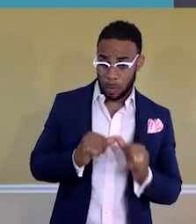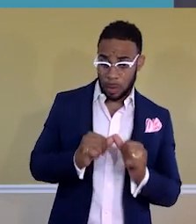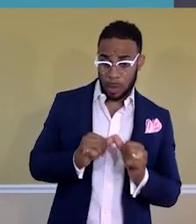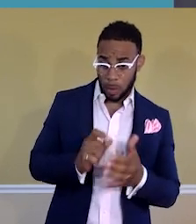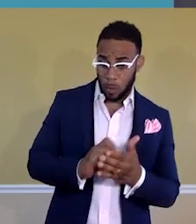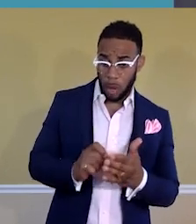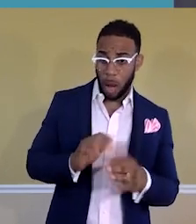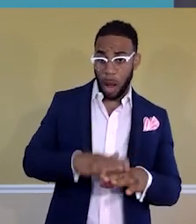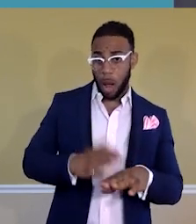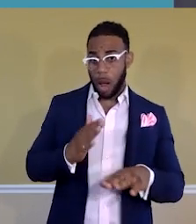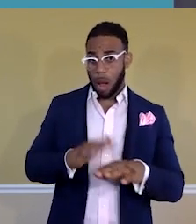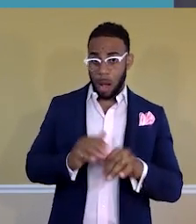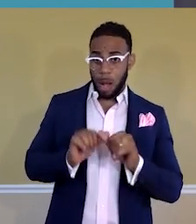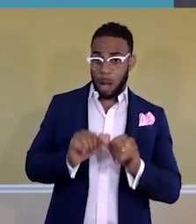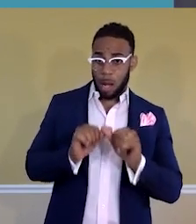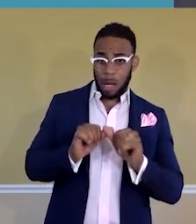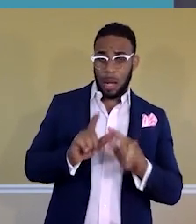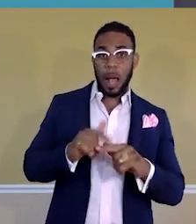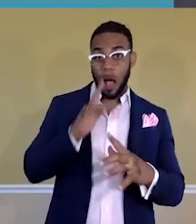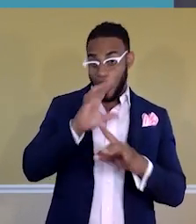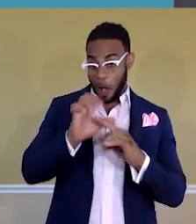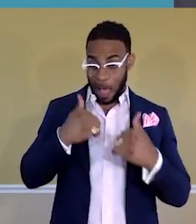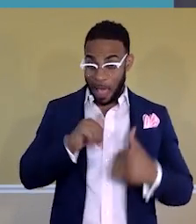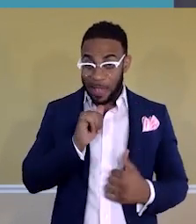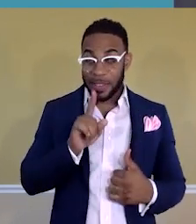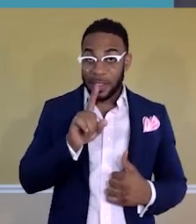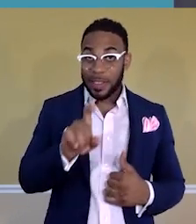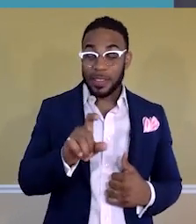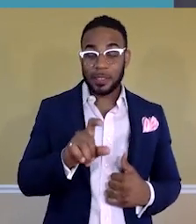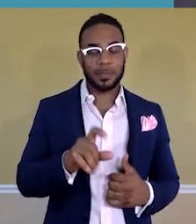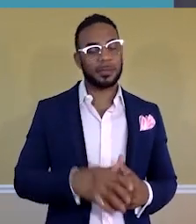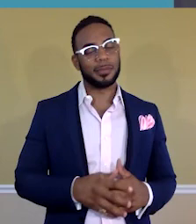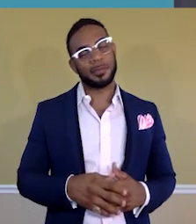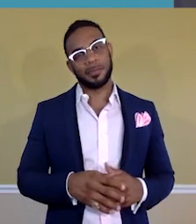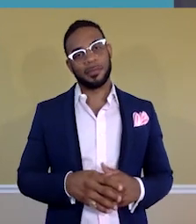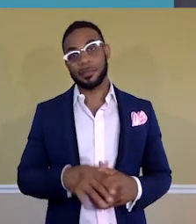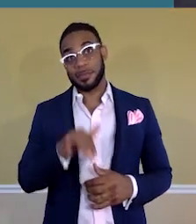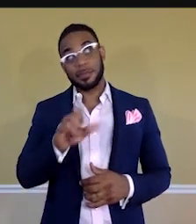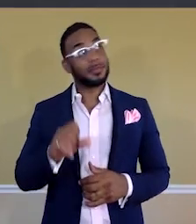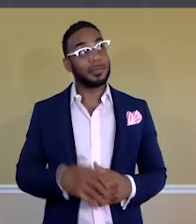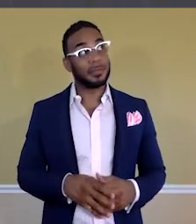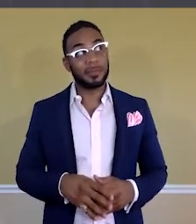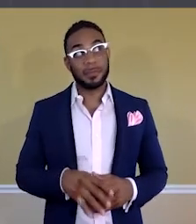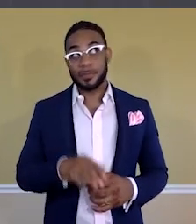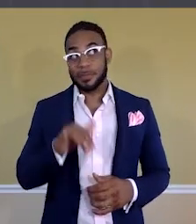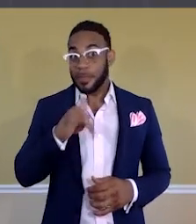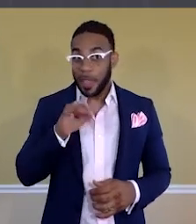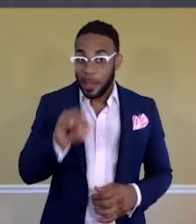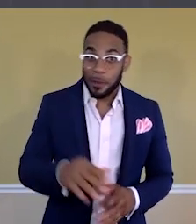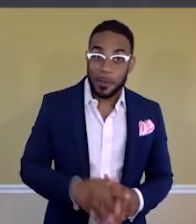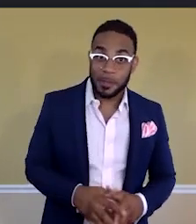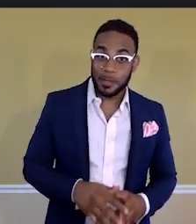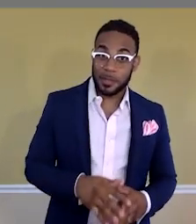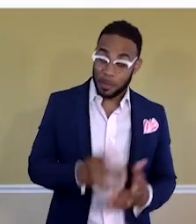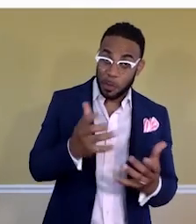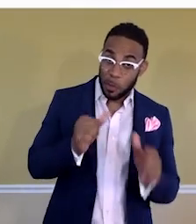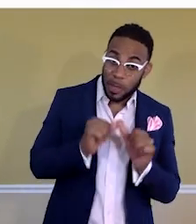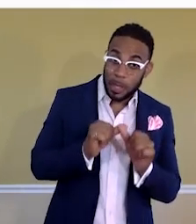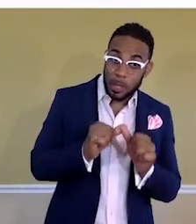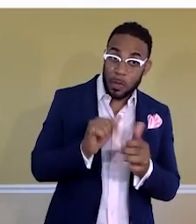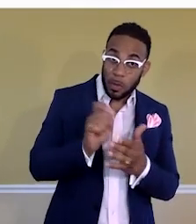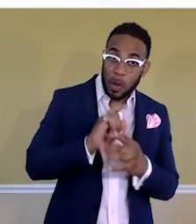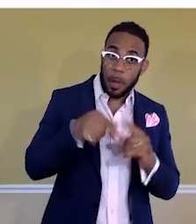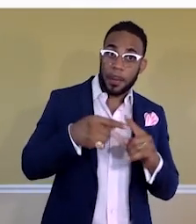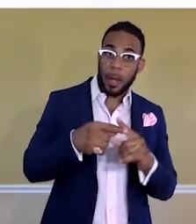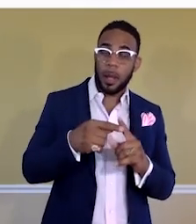to write on and on and on about how awesome I am? And yes, I do. You want to continue to